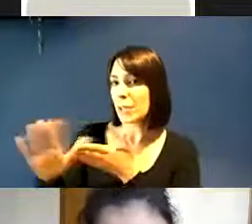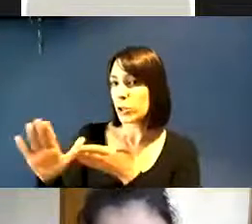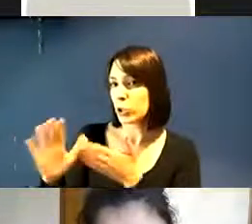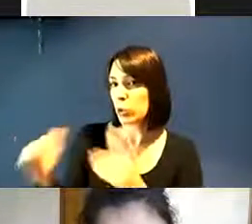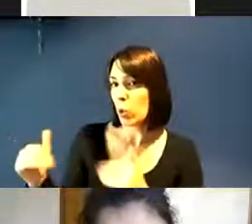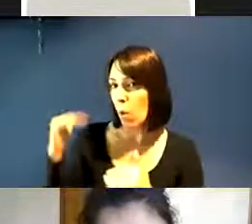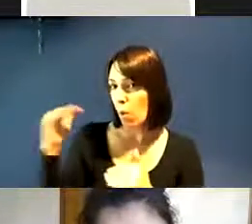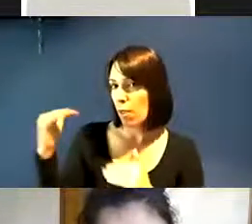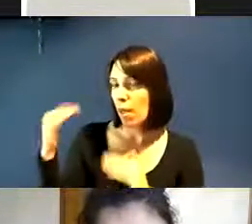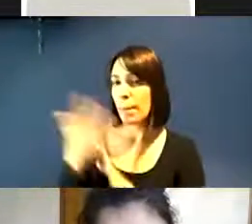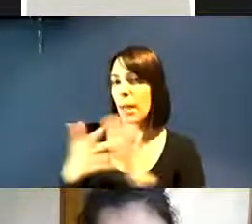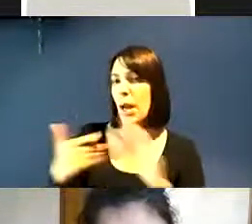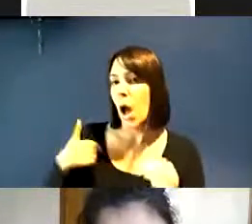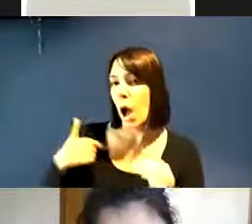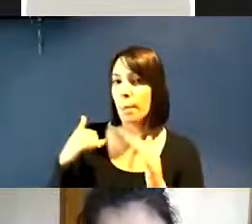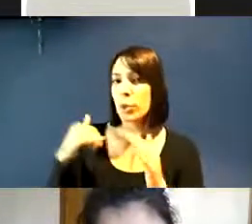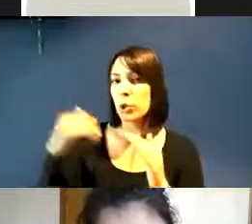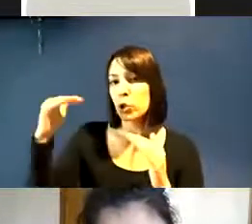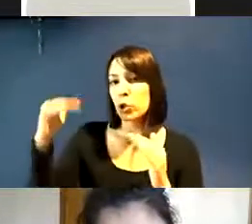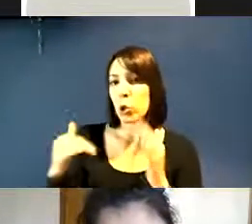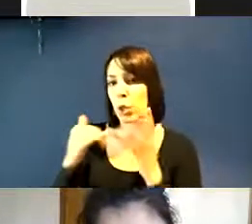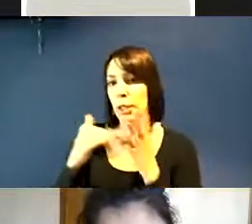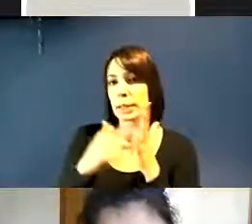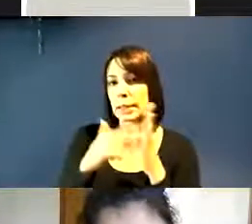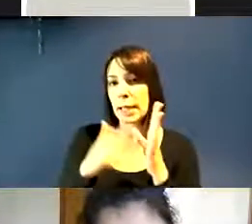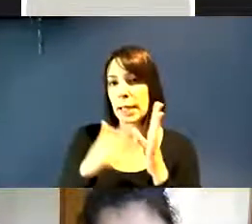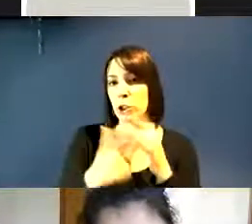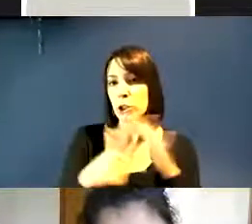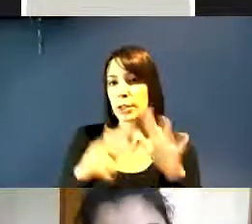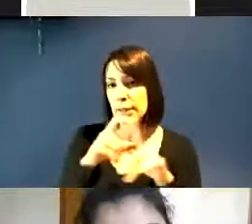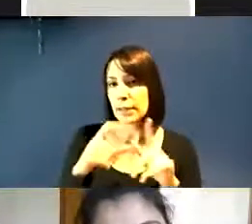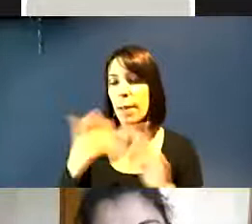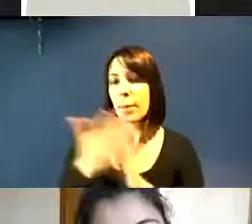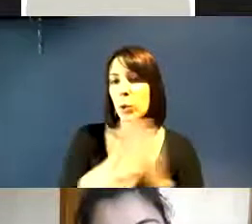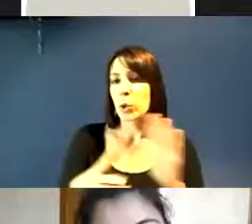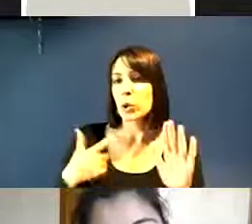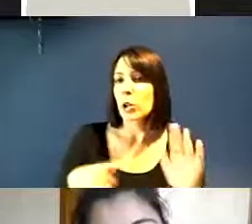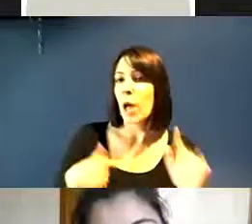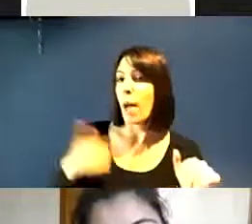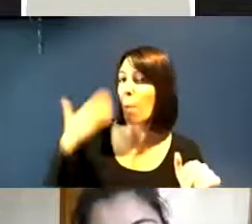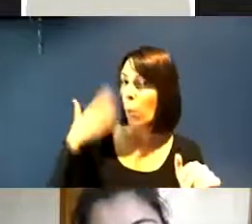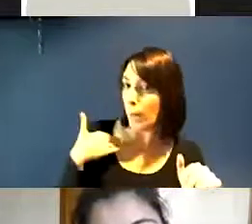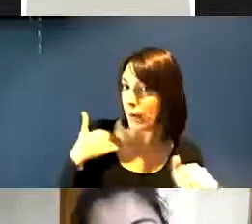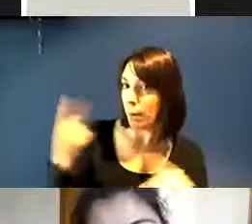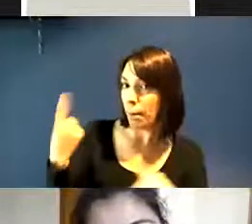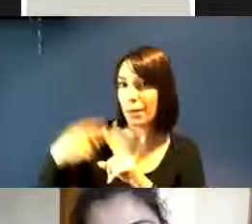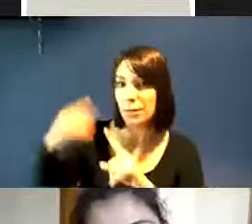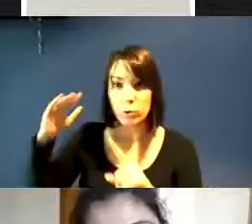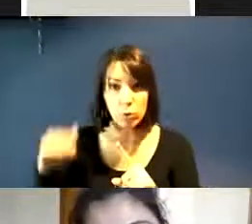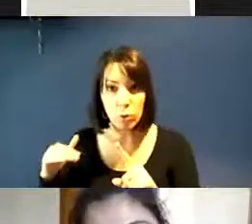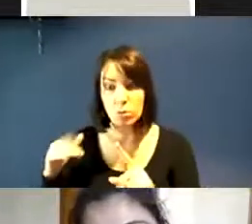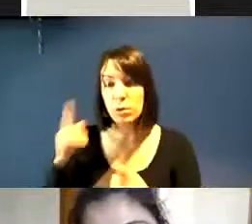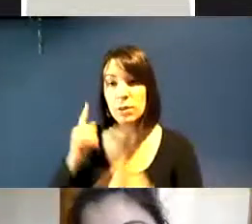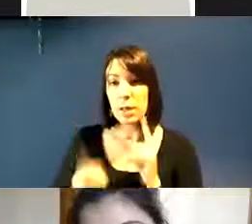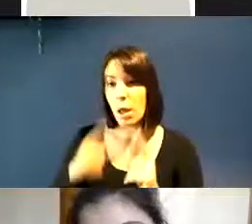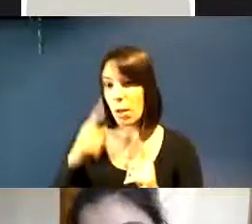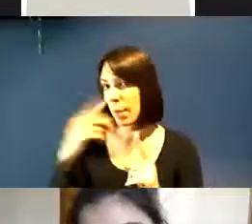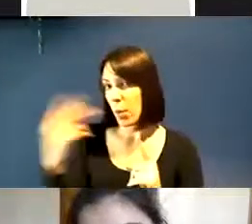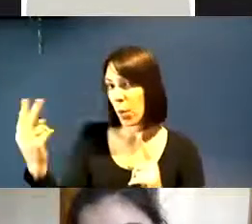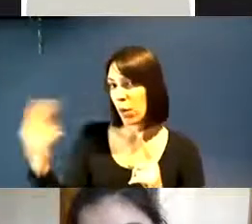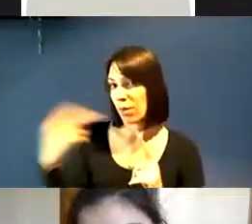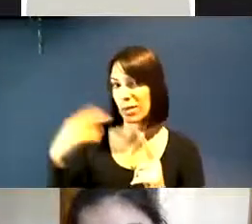short-statured. Being short in height and female, my difference somewhat gets misconstrued that I seem